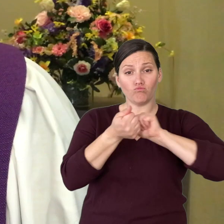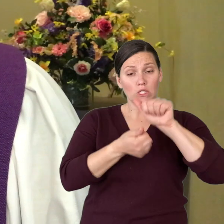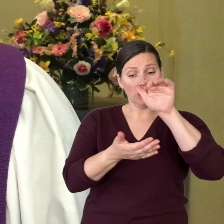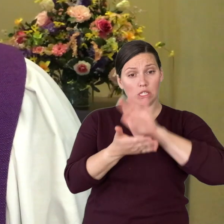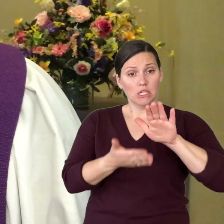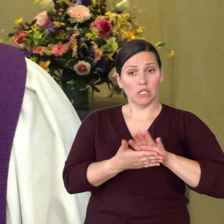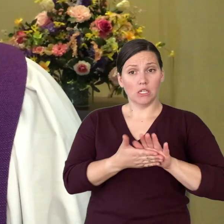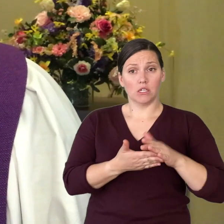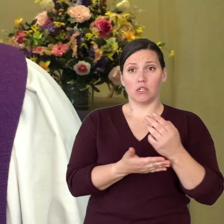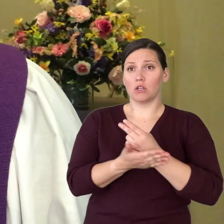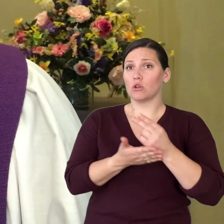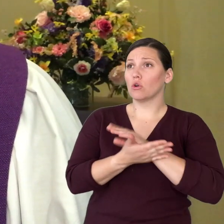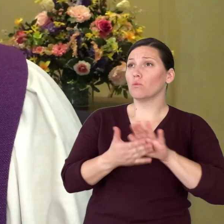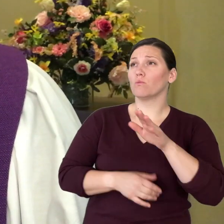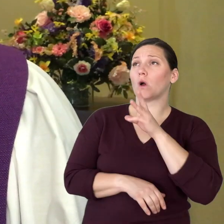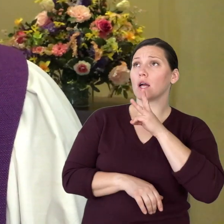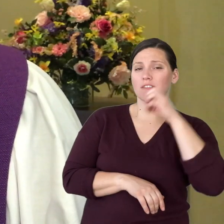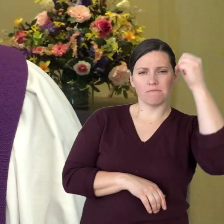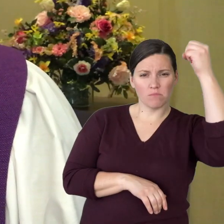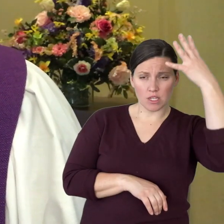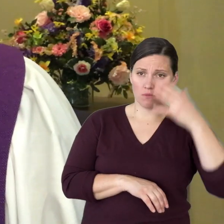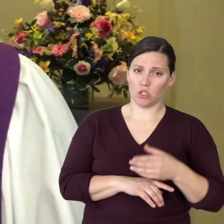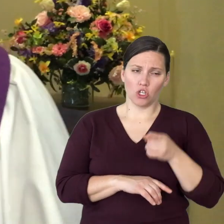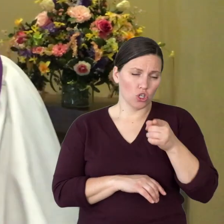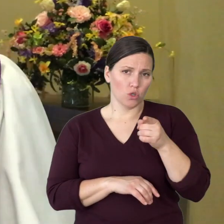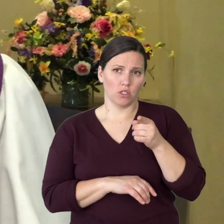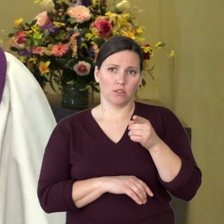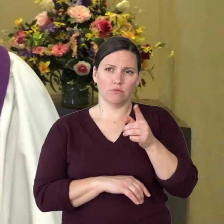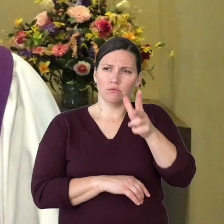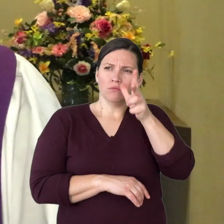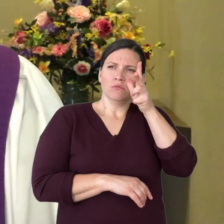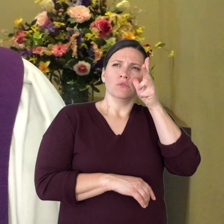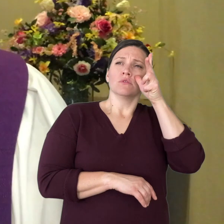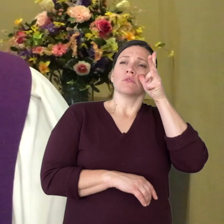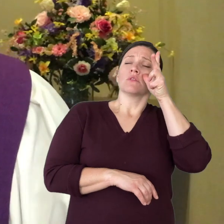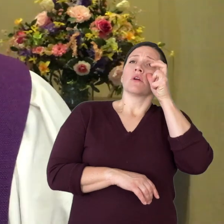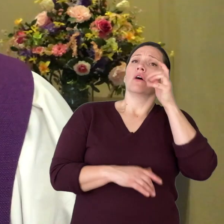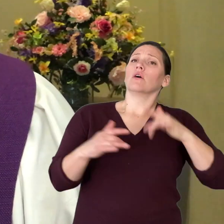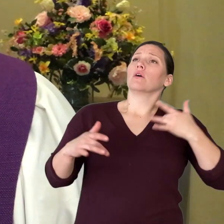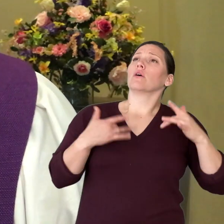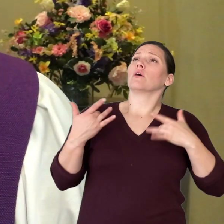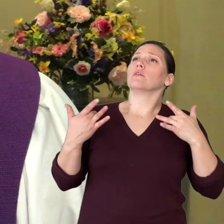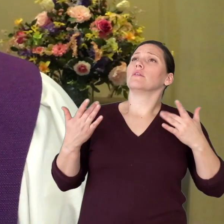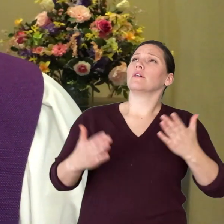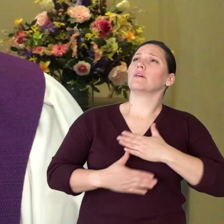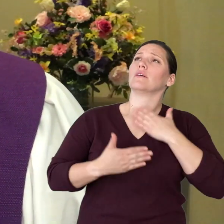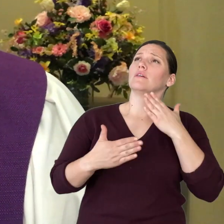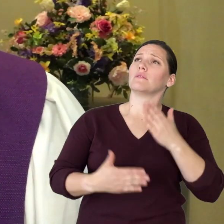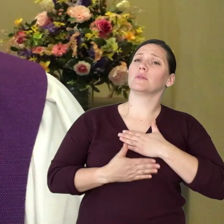washed clean in holy baptism. You hear words of joy and gladness.